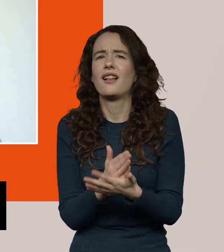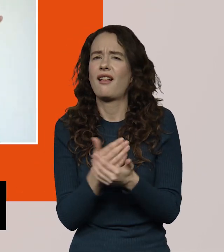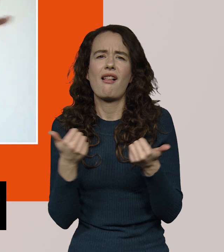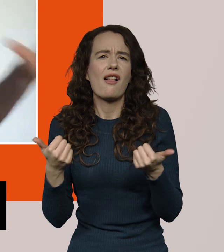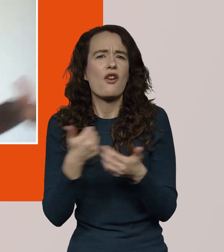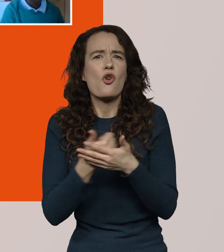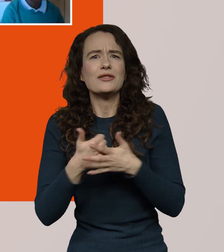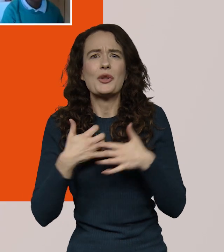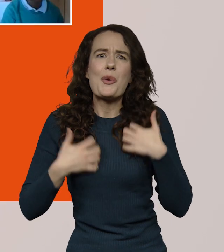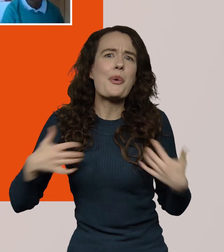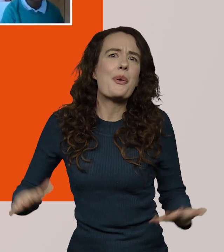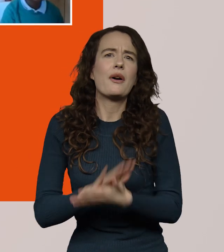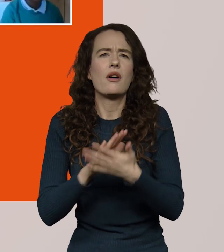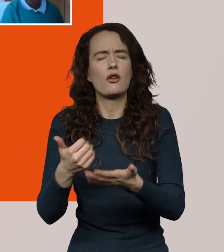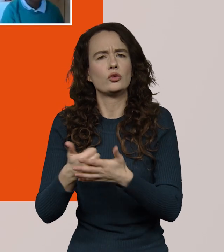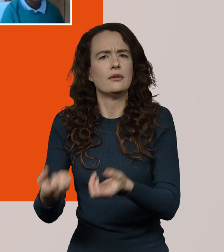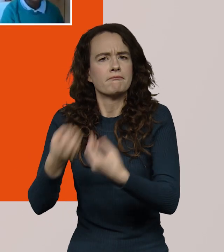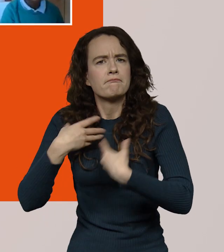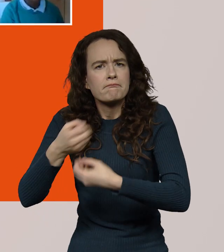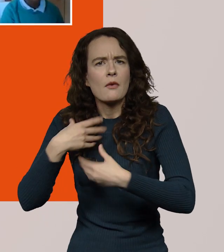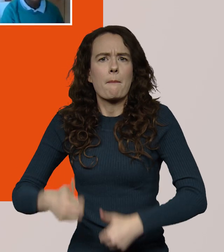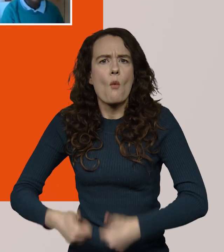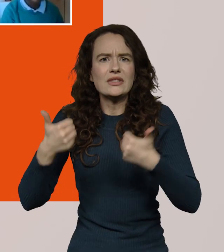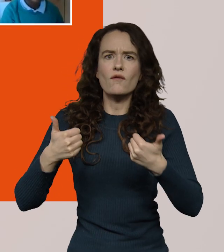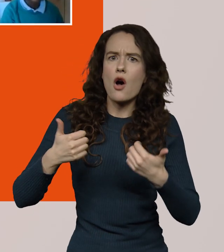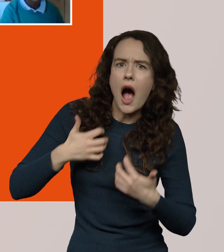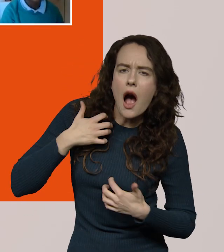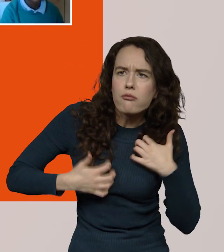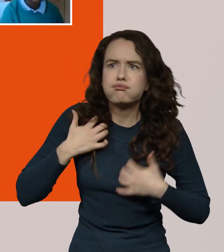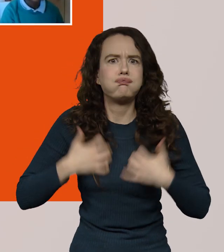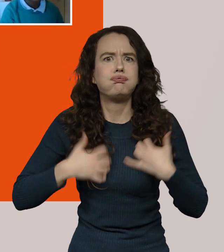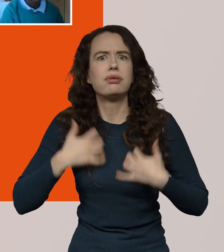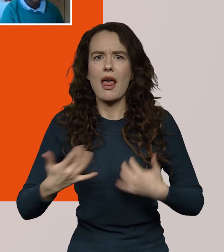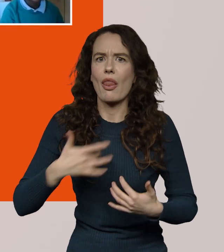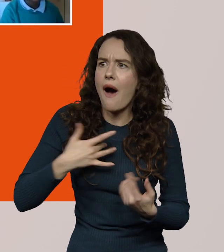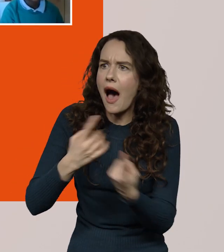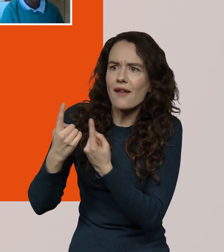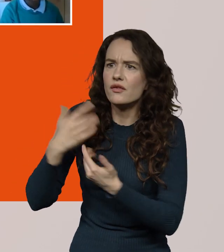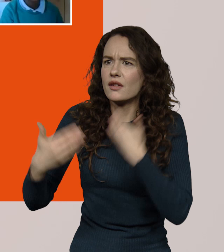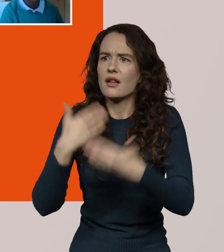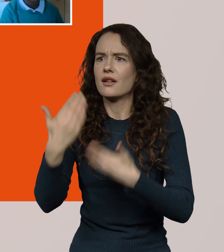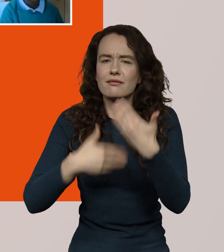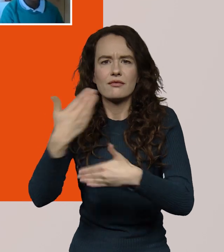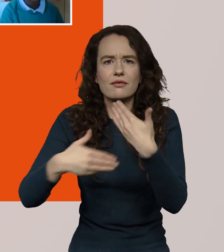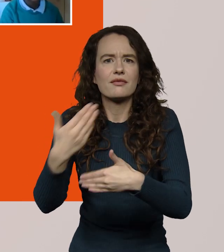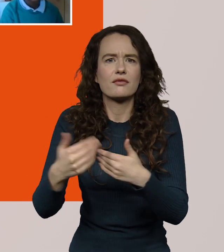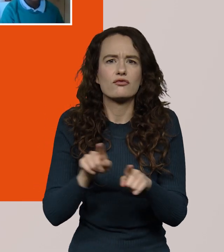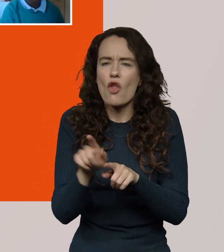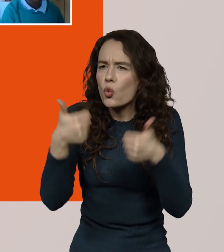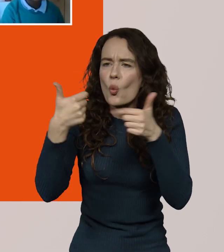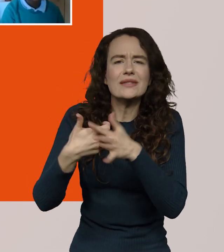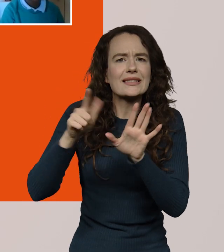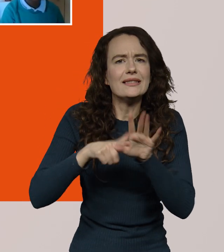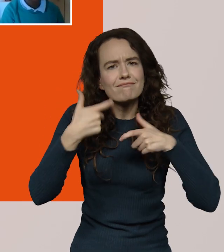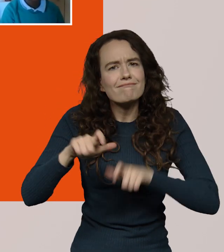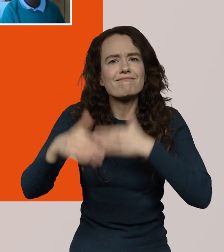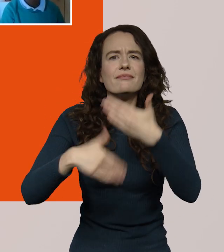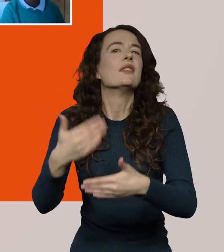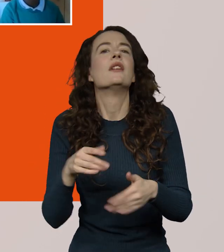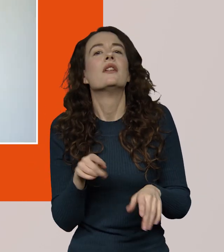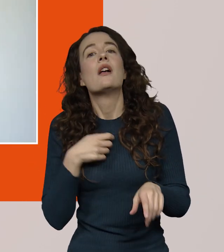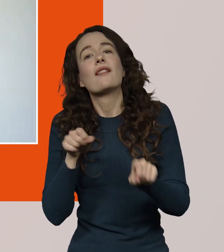of my cousins, Sophie, Benjamin and Jacob. And then in the clouds I have